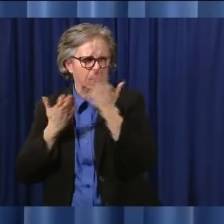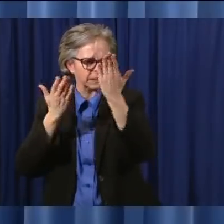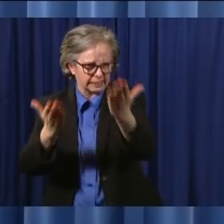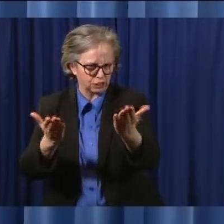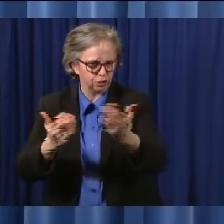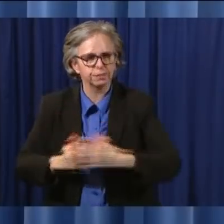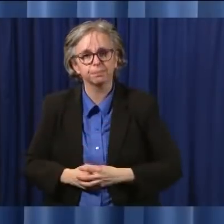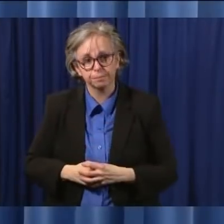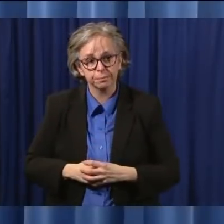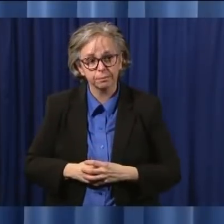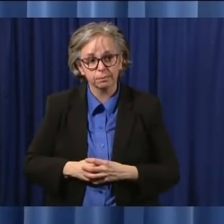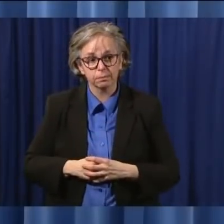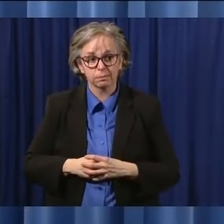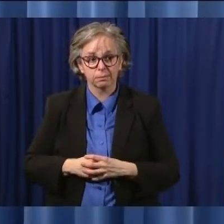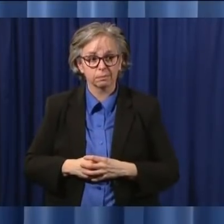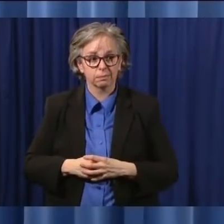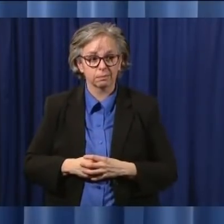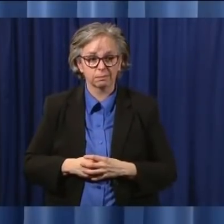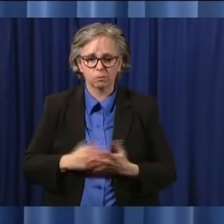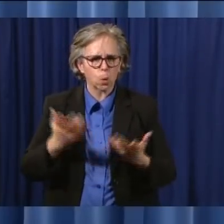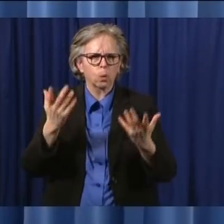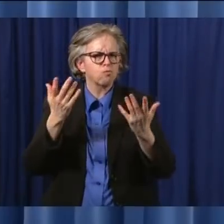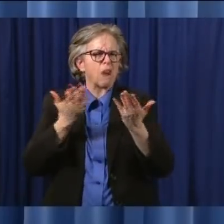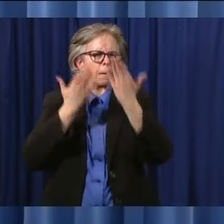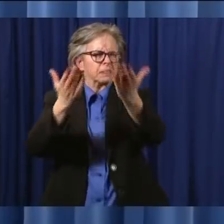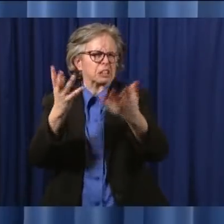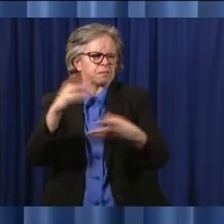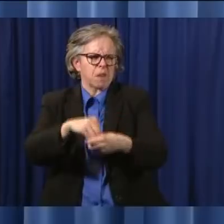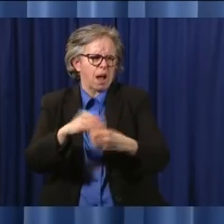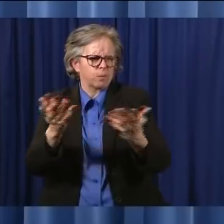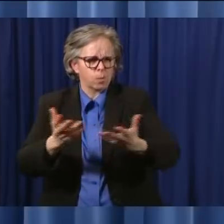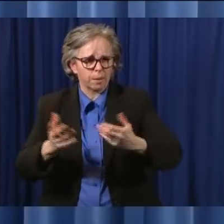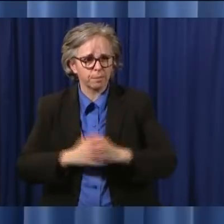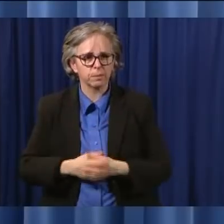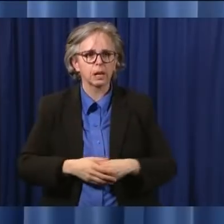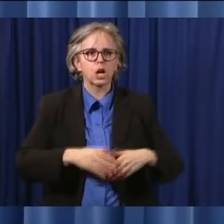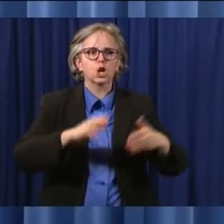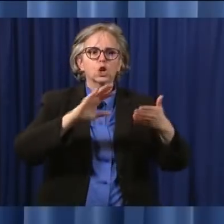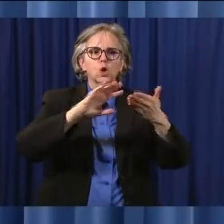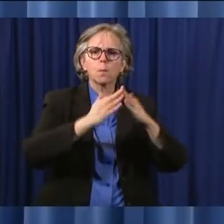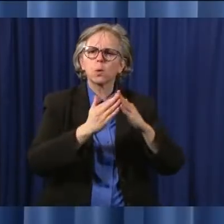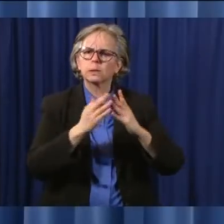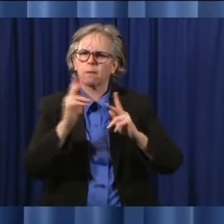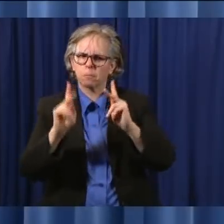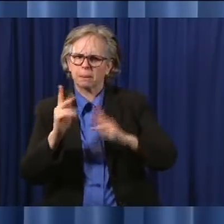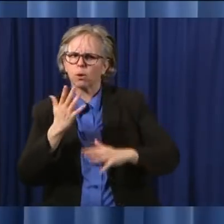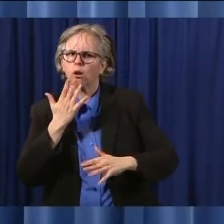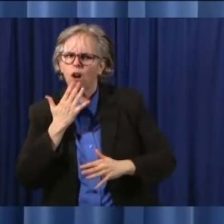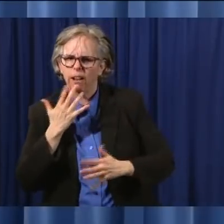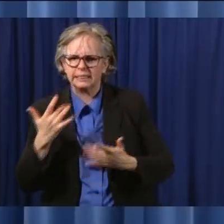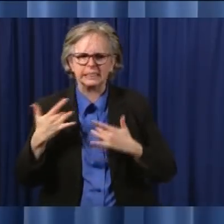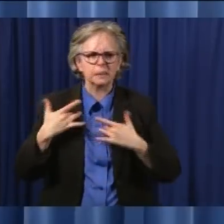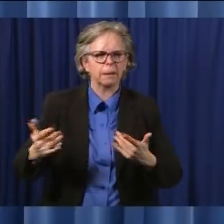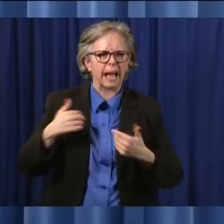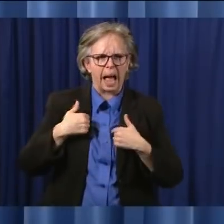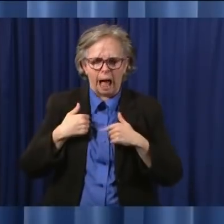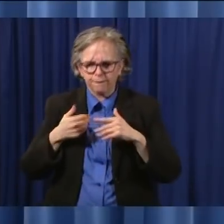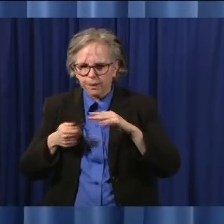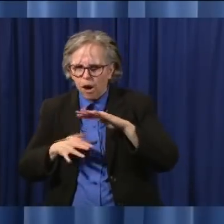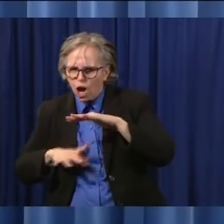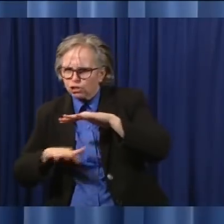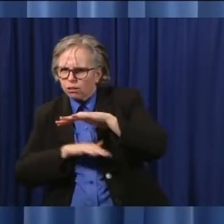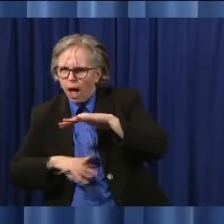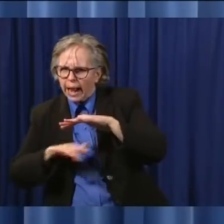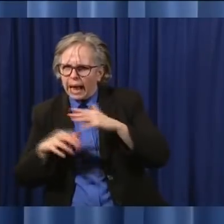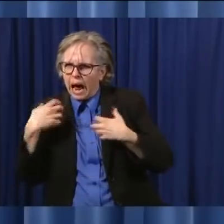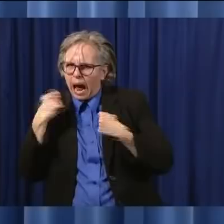of color are more likely to have underlying health conditions, less access to health care, and may experience discrimination when